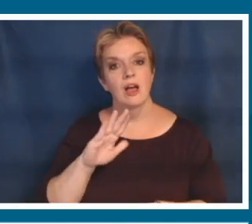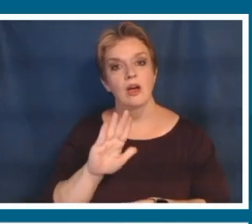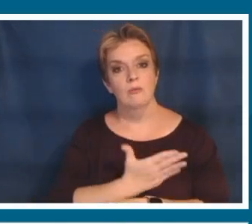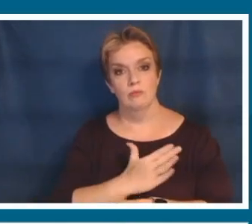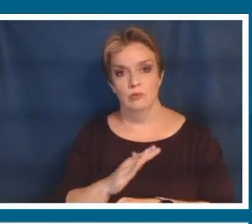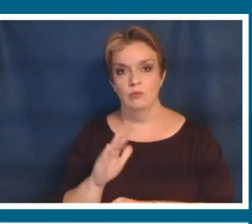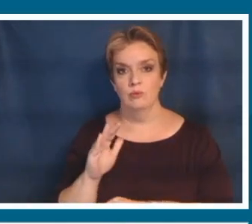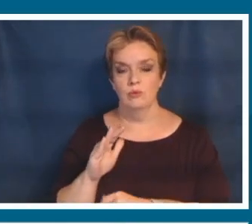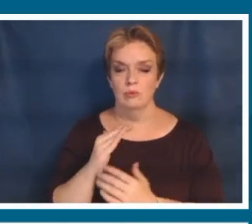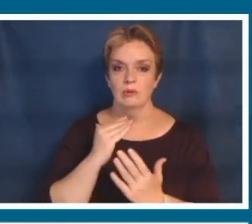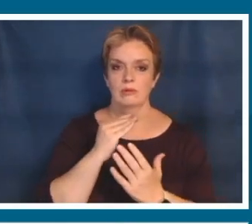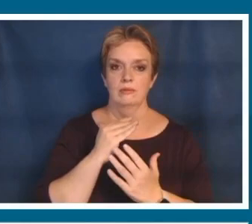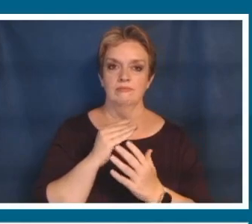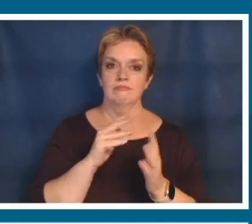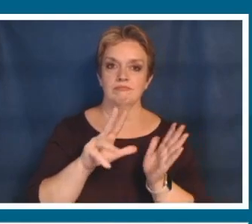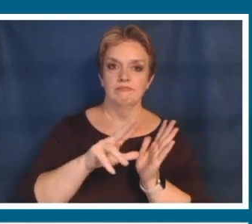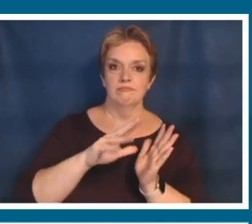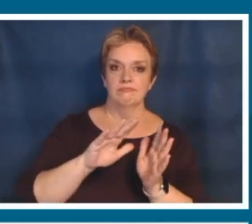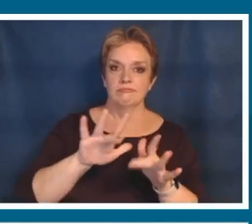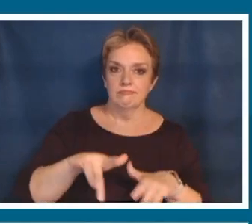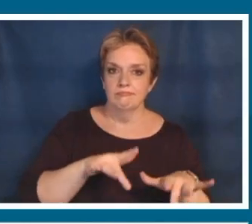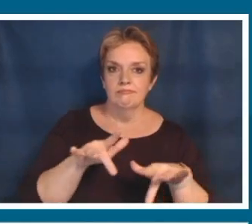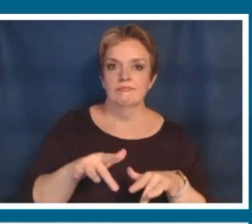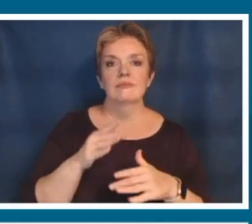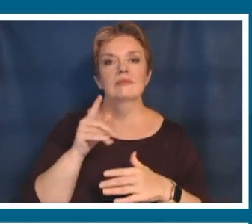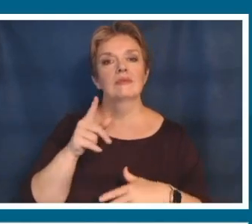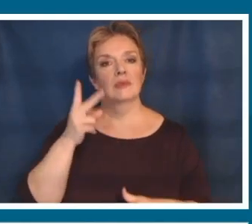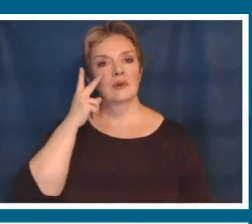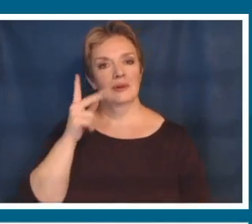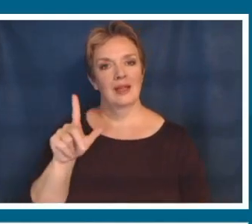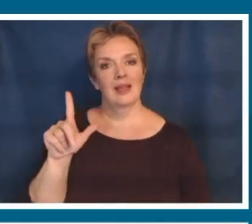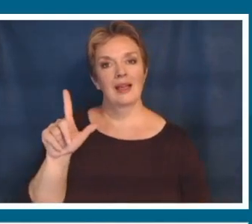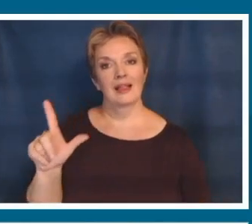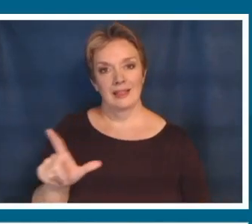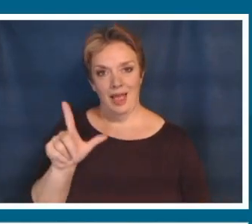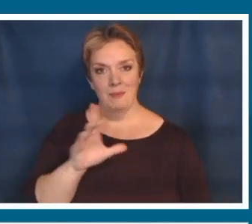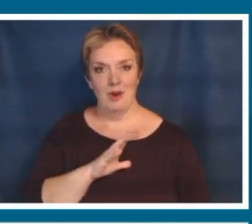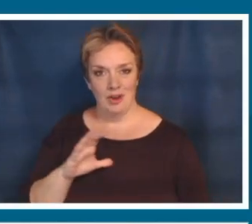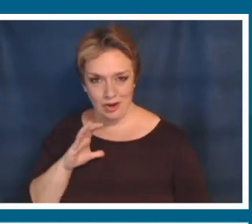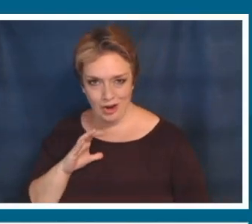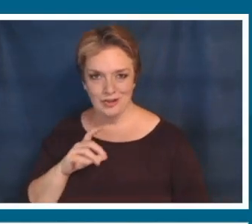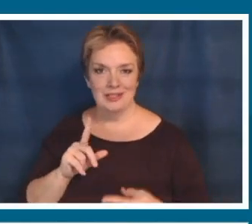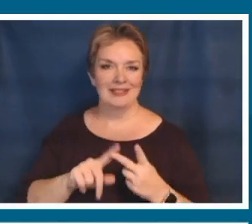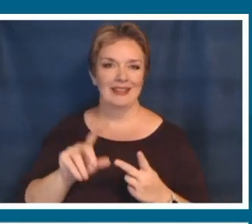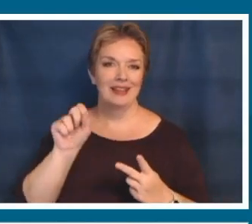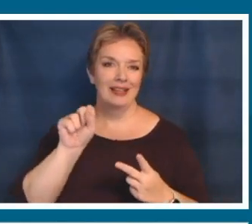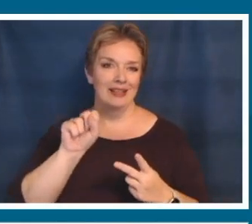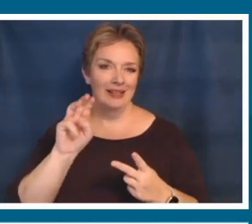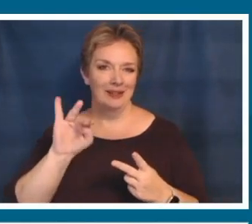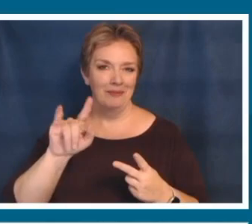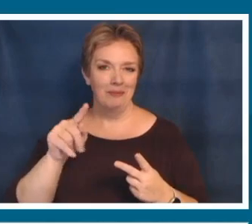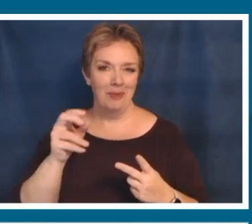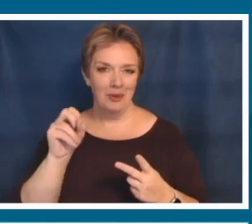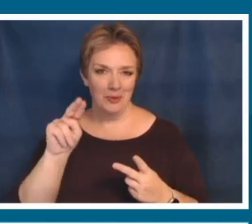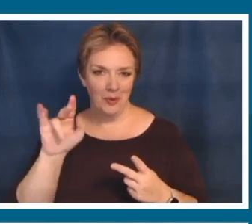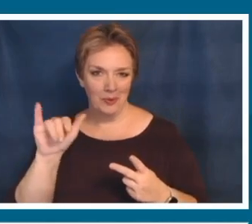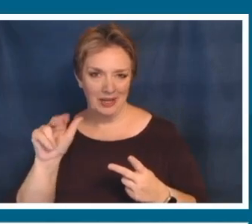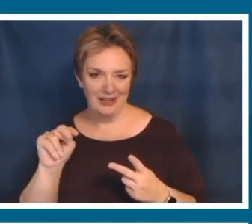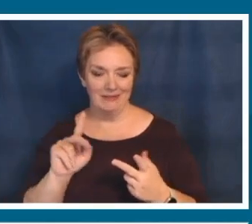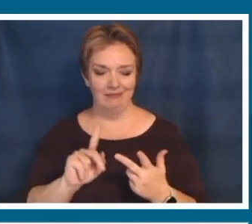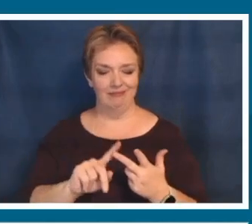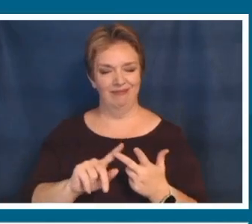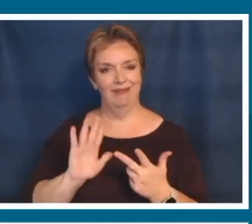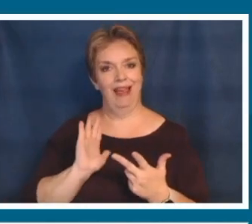bottom from the Library of Congress, from Smithsonian, and then from our own collection here on campus, the